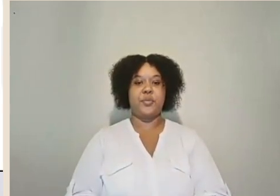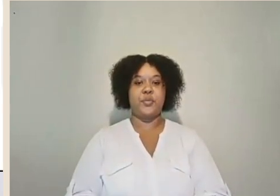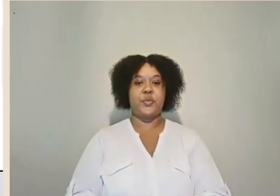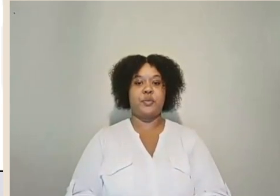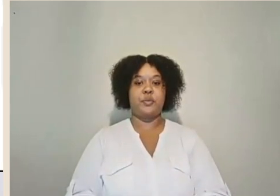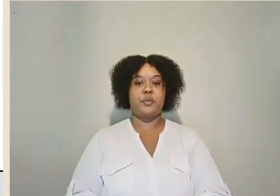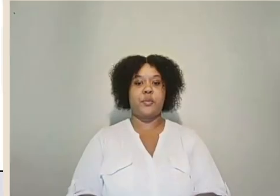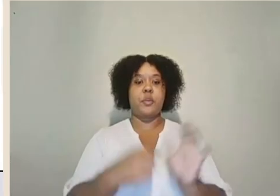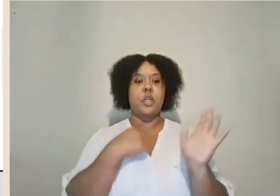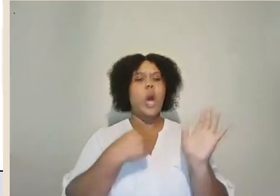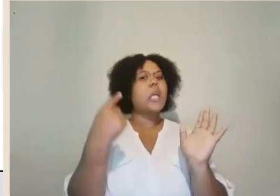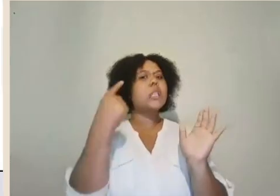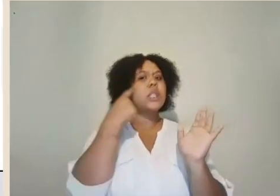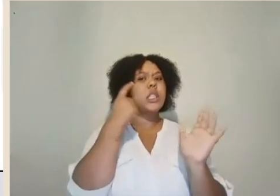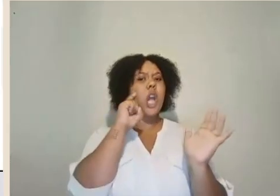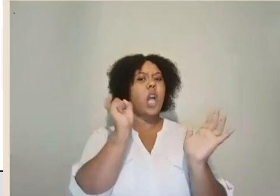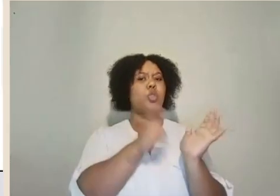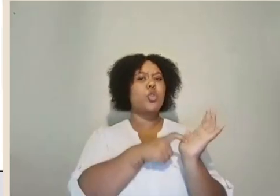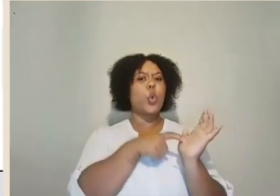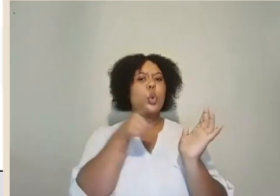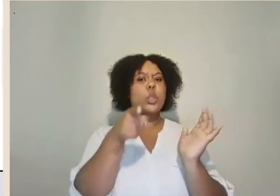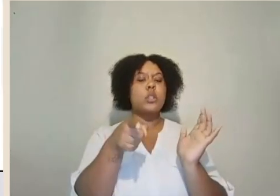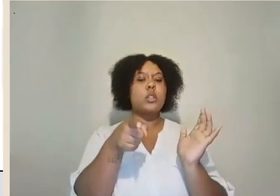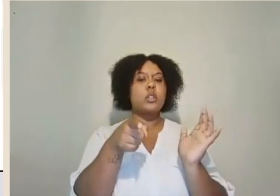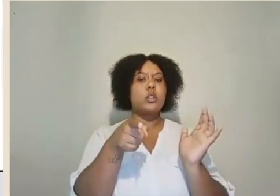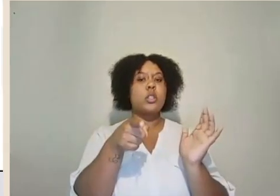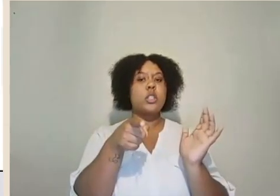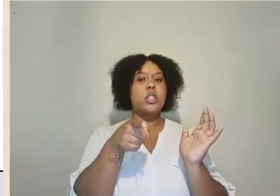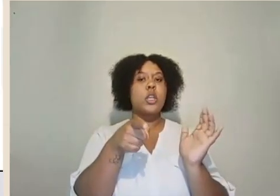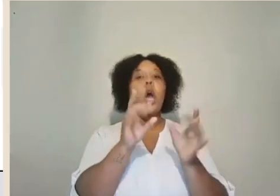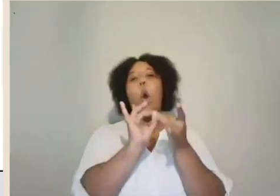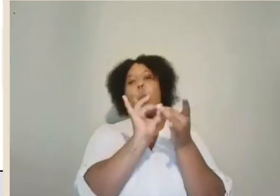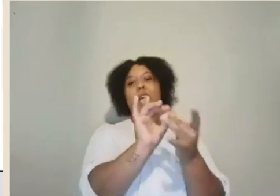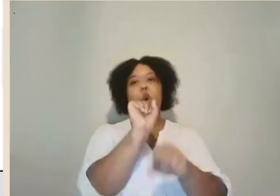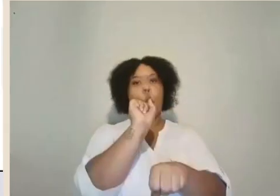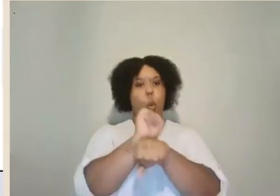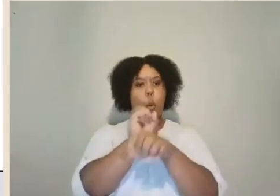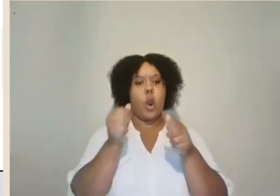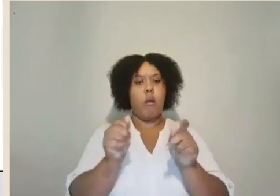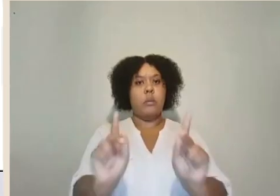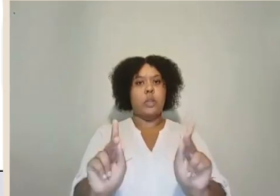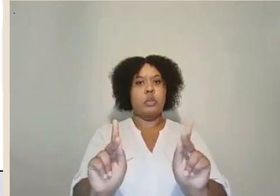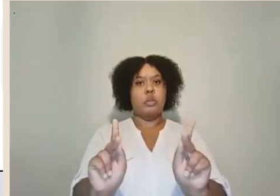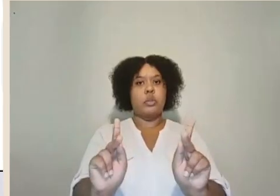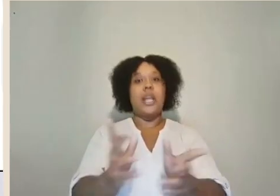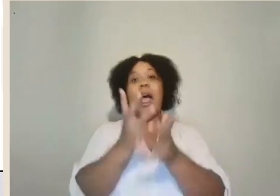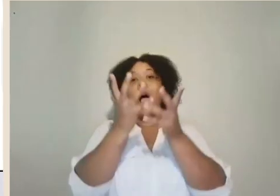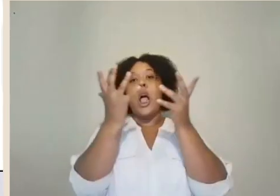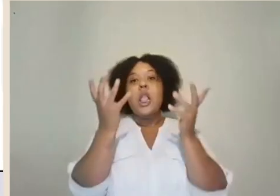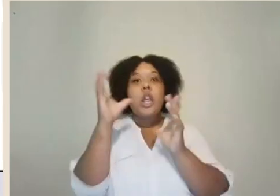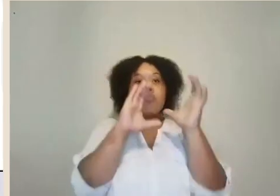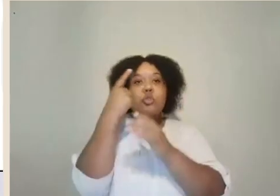So I think the pattern that we're seeing here are employment opportunities. A lot of us are looking for our students to be